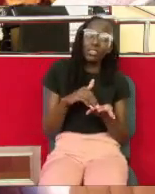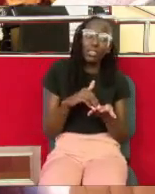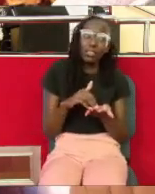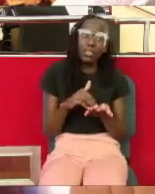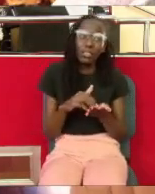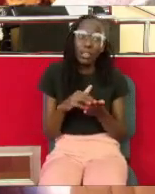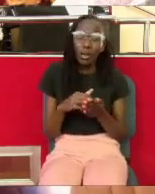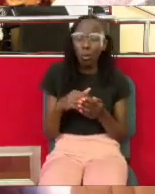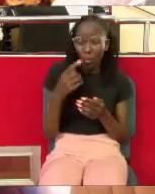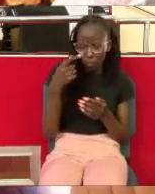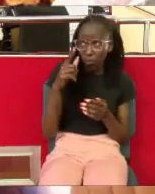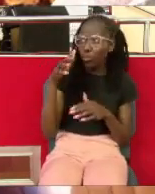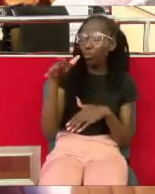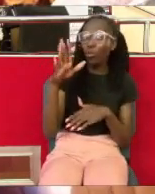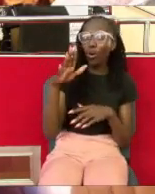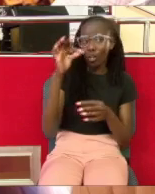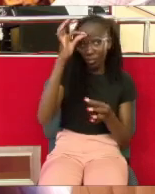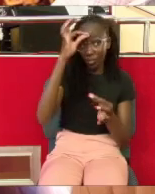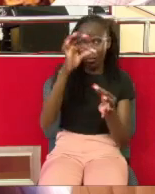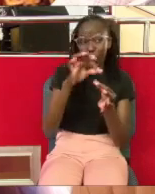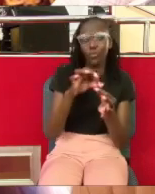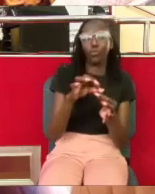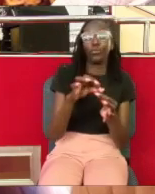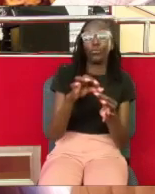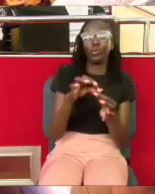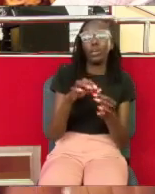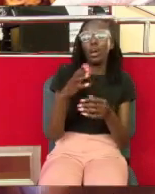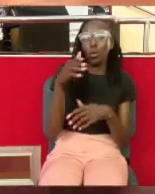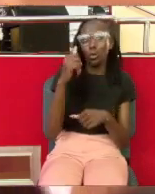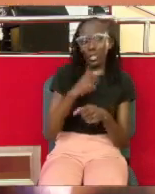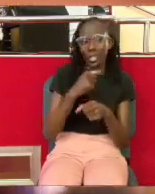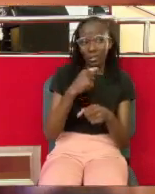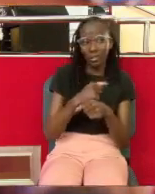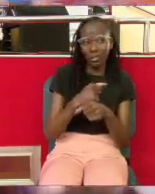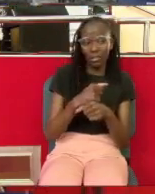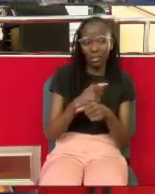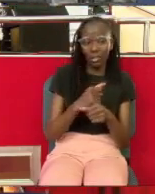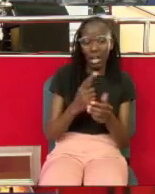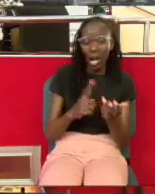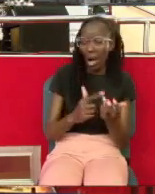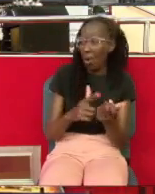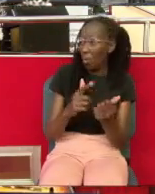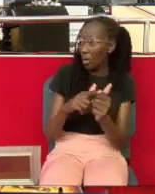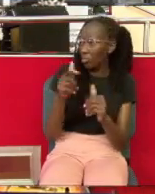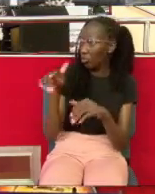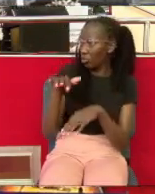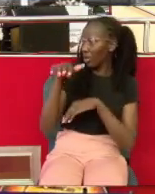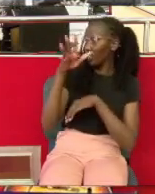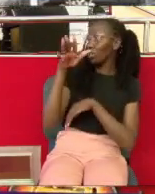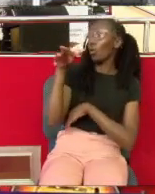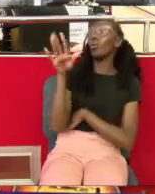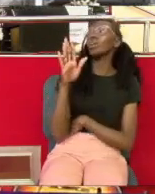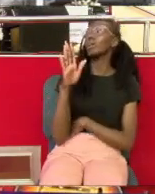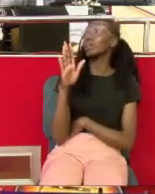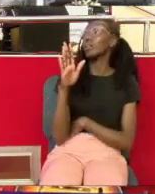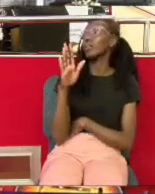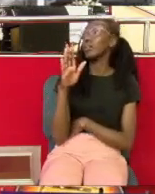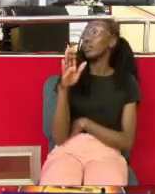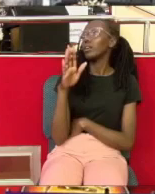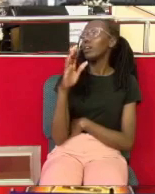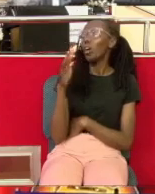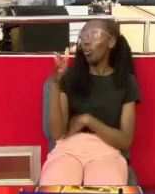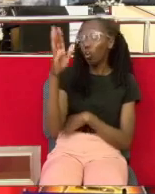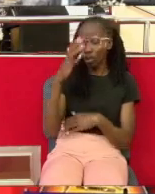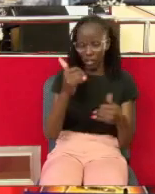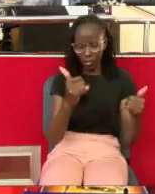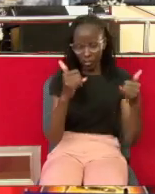is faithful. He does exactly. Anafanya. How much are you asking of him? He's inviting you. As